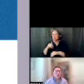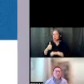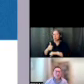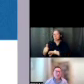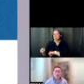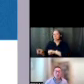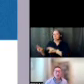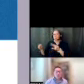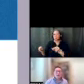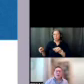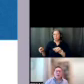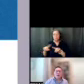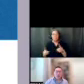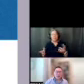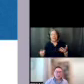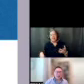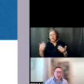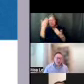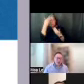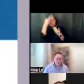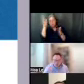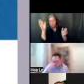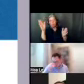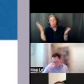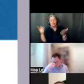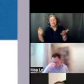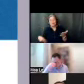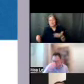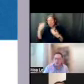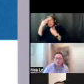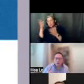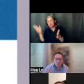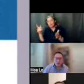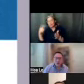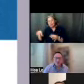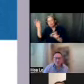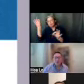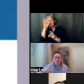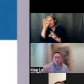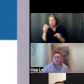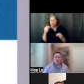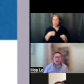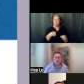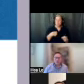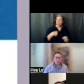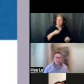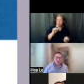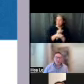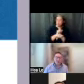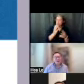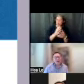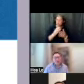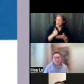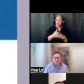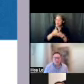don't know what they don't know, and that's what we do. We're opening their eyes. We're having that conversation with them and